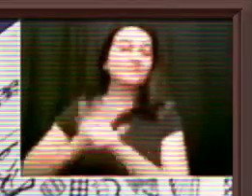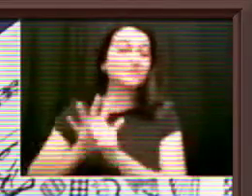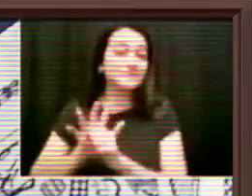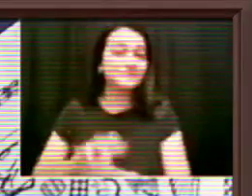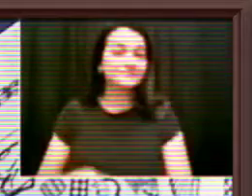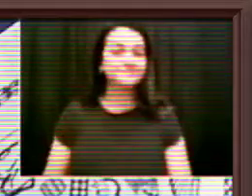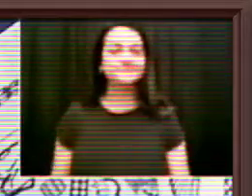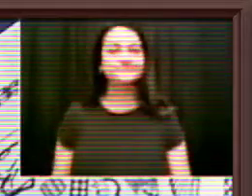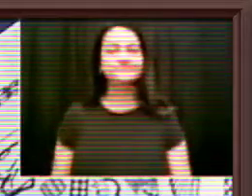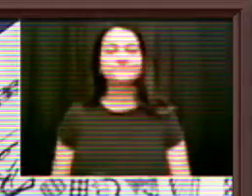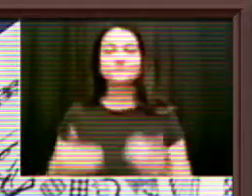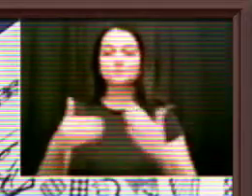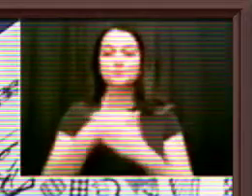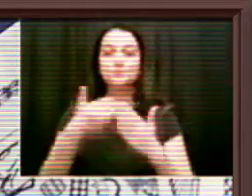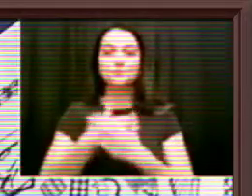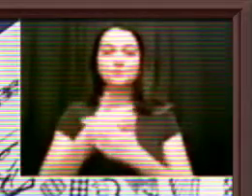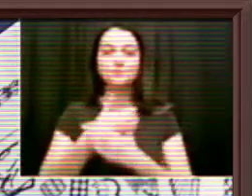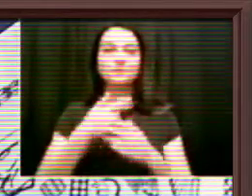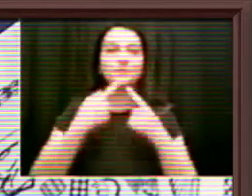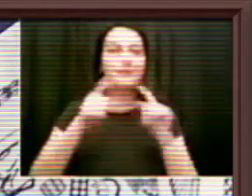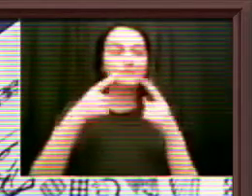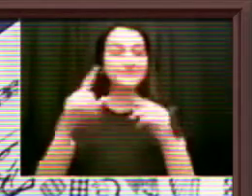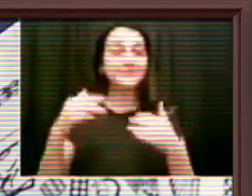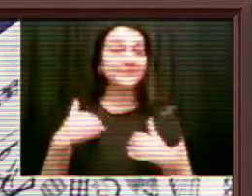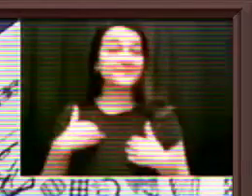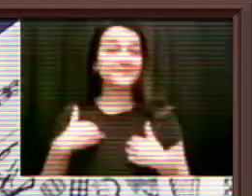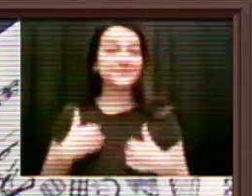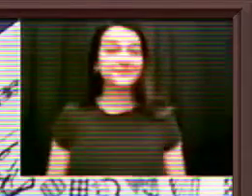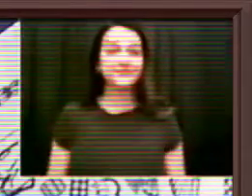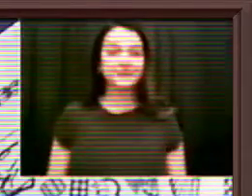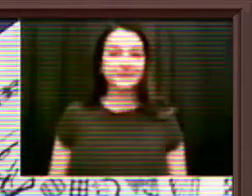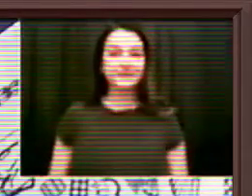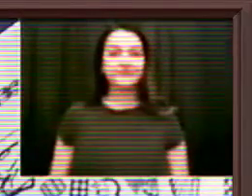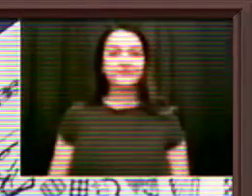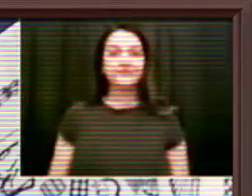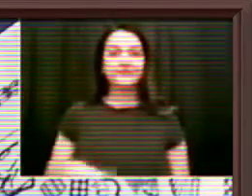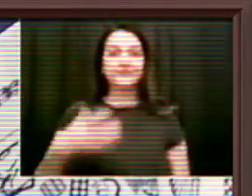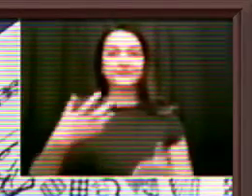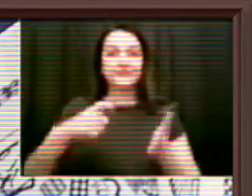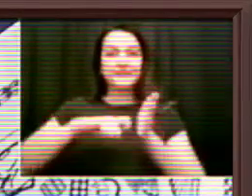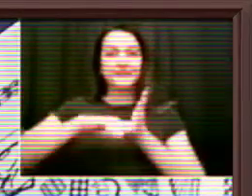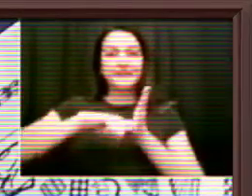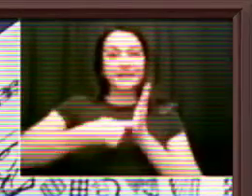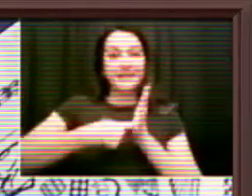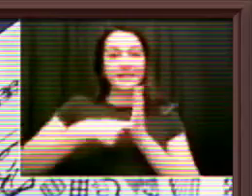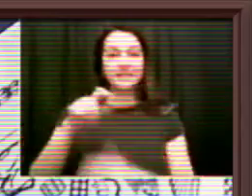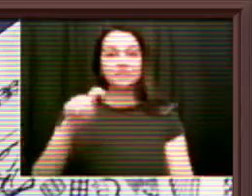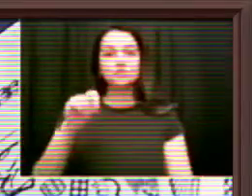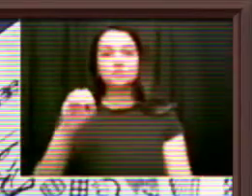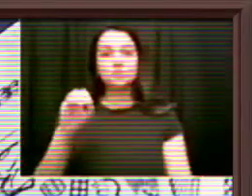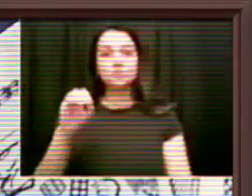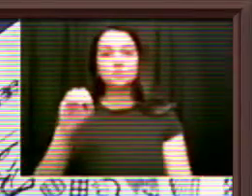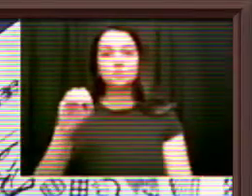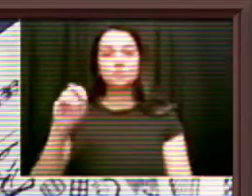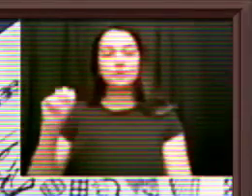do. And in the end, all you can do is figure out another way, go somewhere else, right? That's how it's supposed